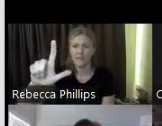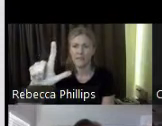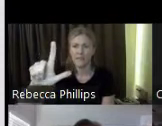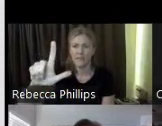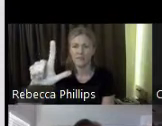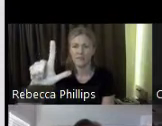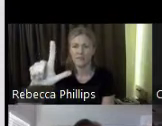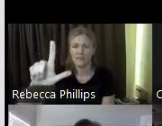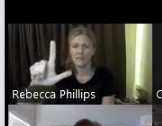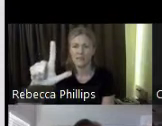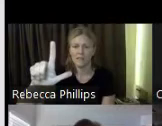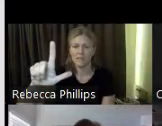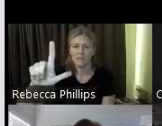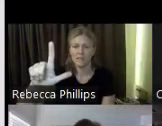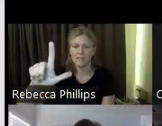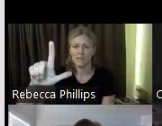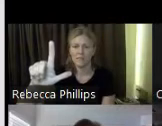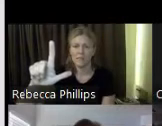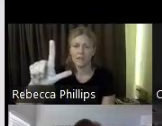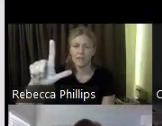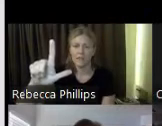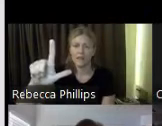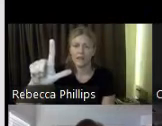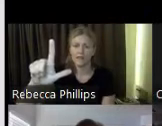and then L, ASL.